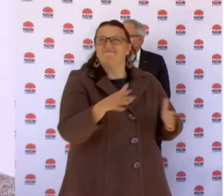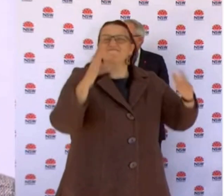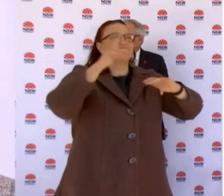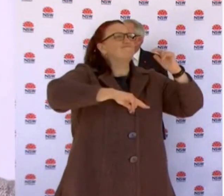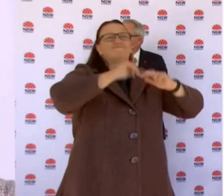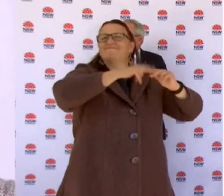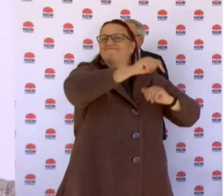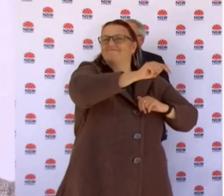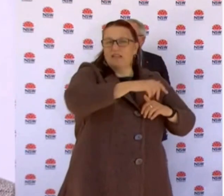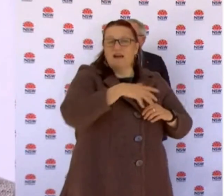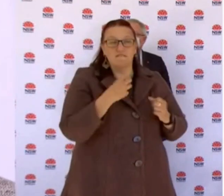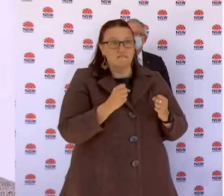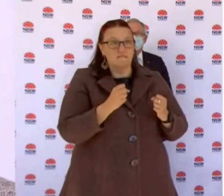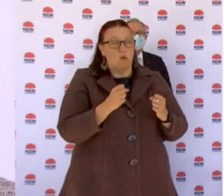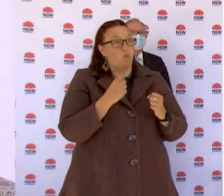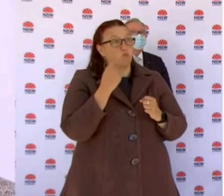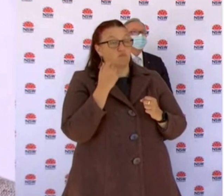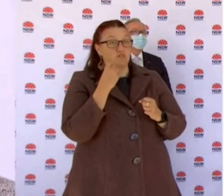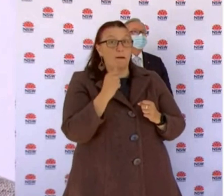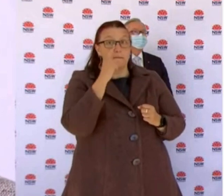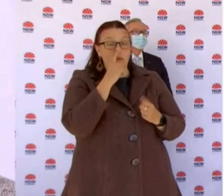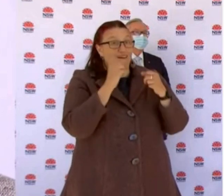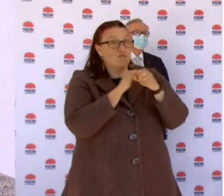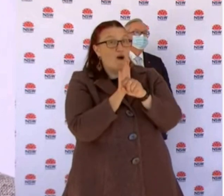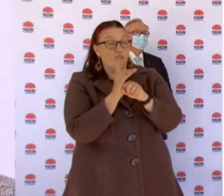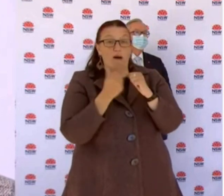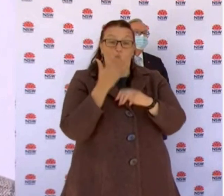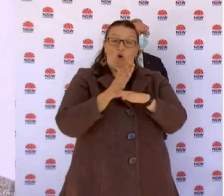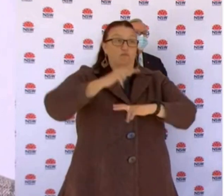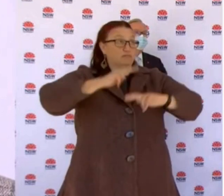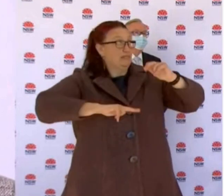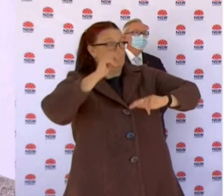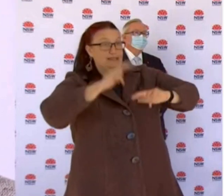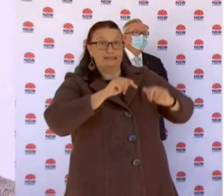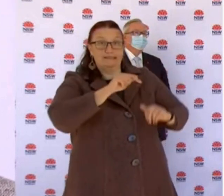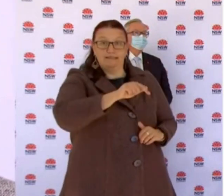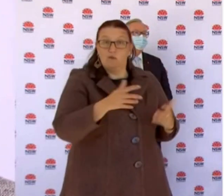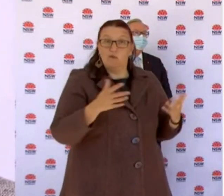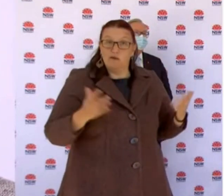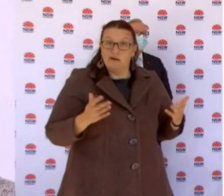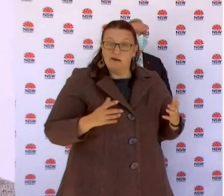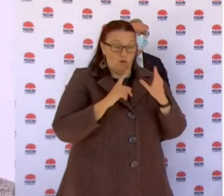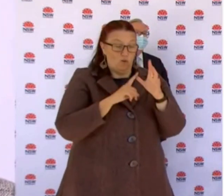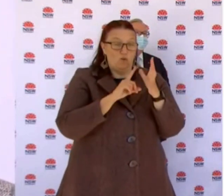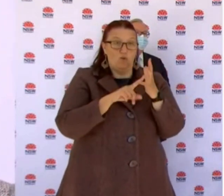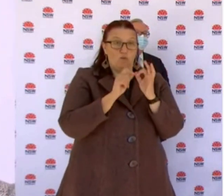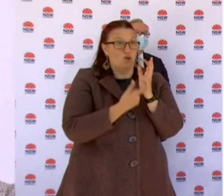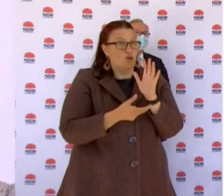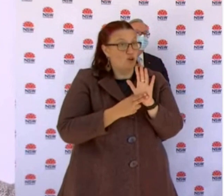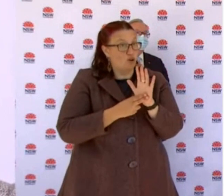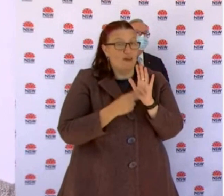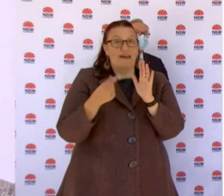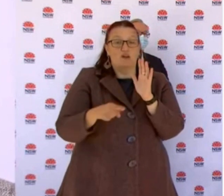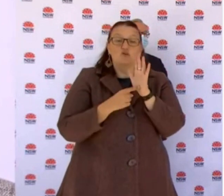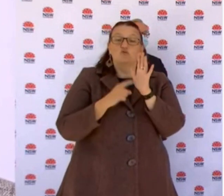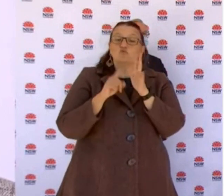at a construction site in Sydney while potentially infectious. So 1 person worked at construction sites in Auburn and